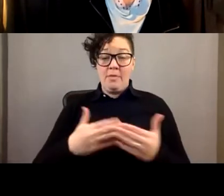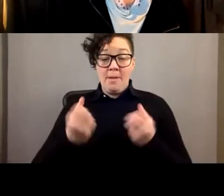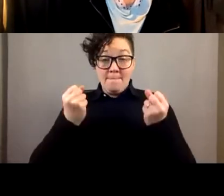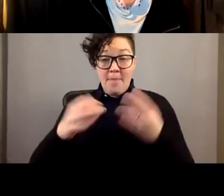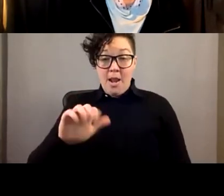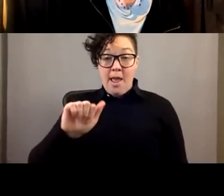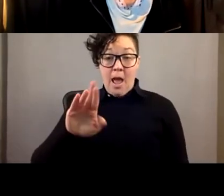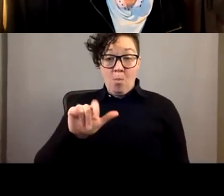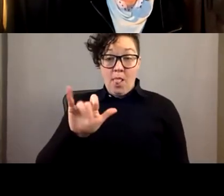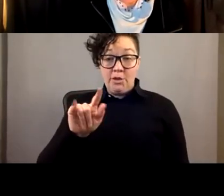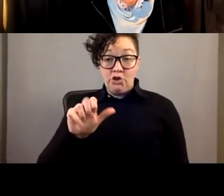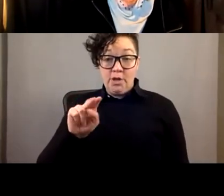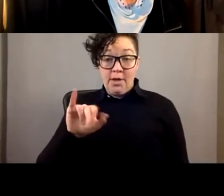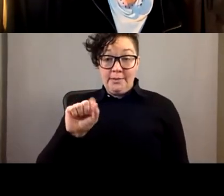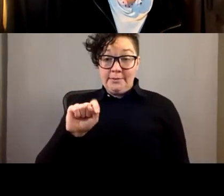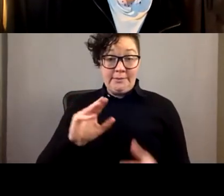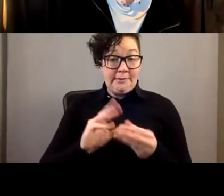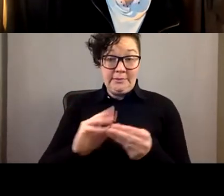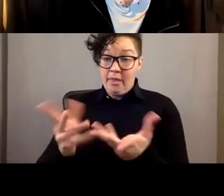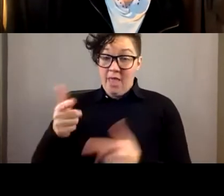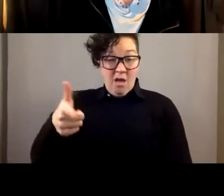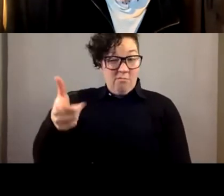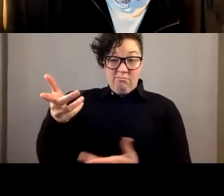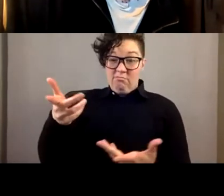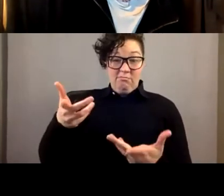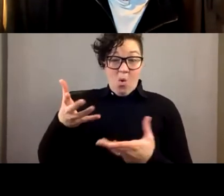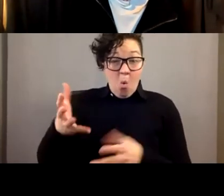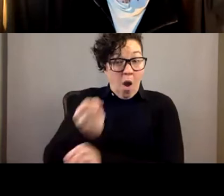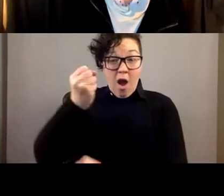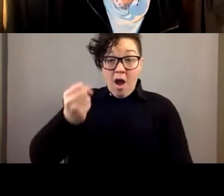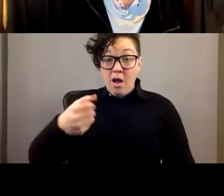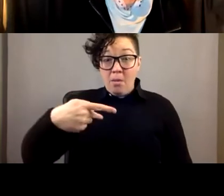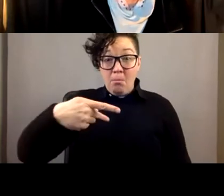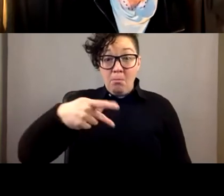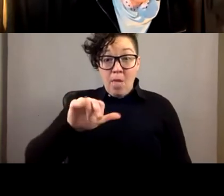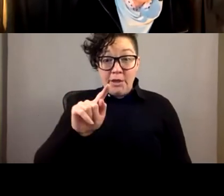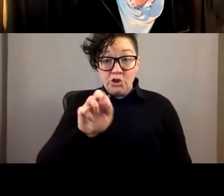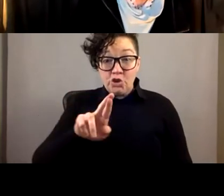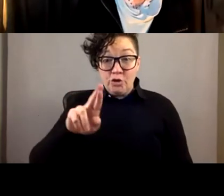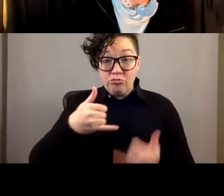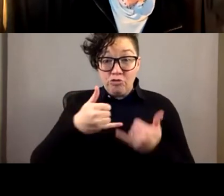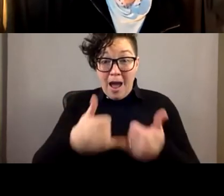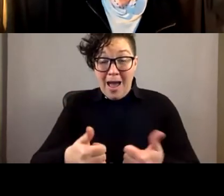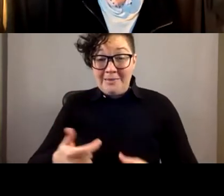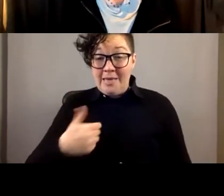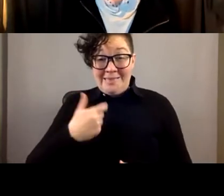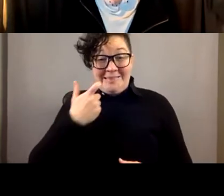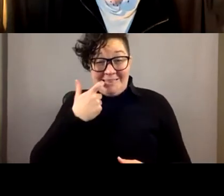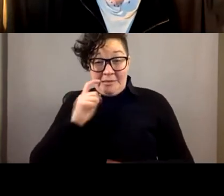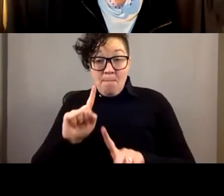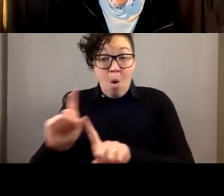Wind has won the Pulitzer Prize, and a Harris poll found that as recently as 2014, it was the second